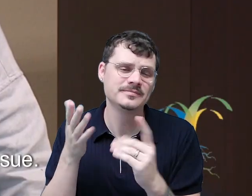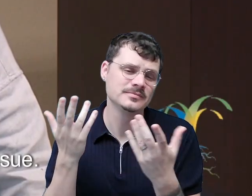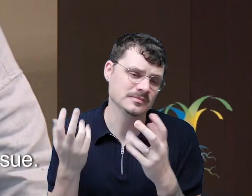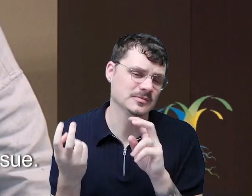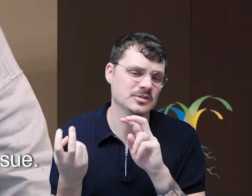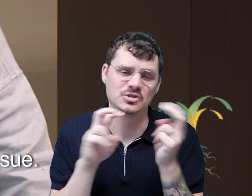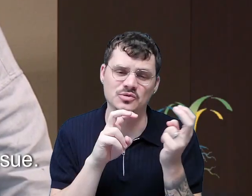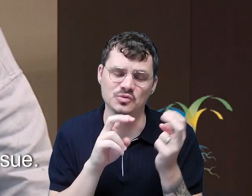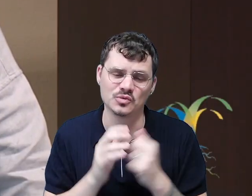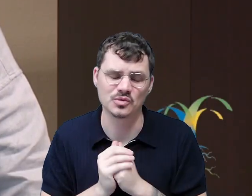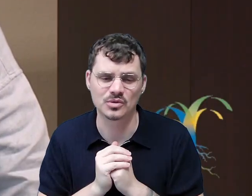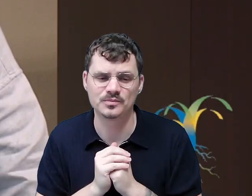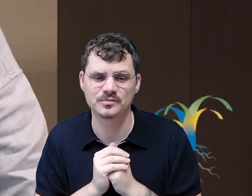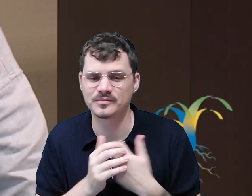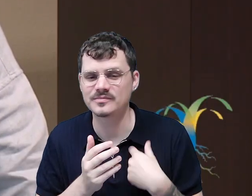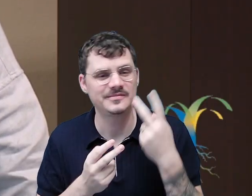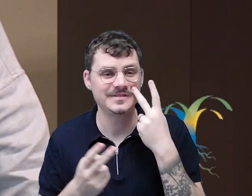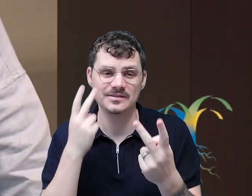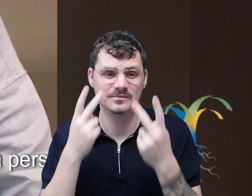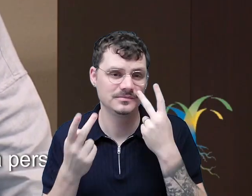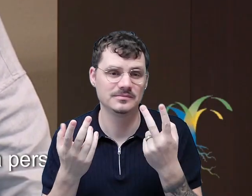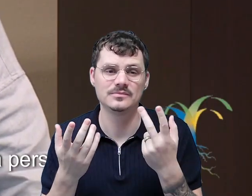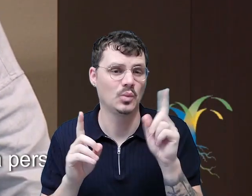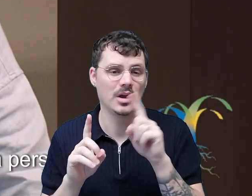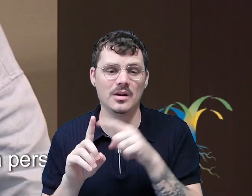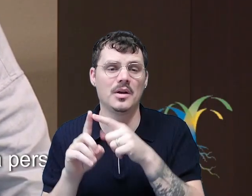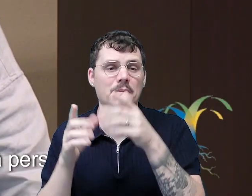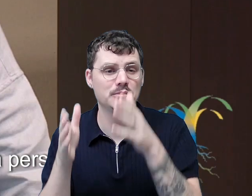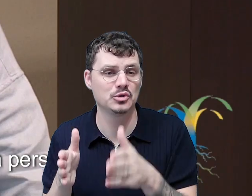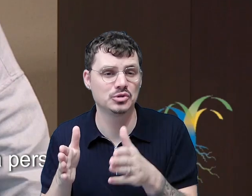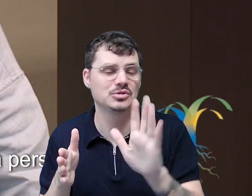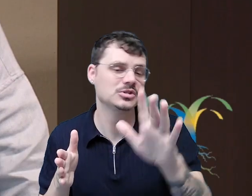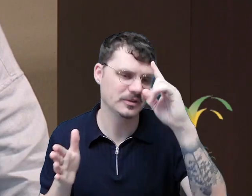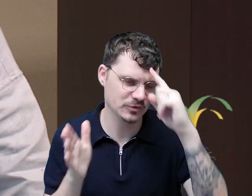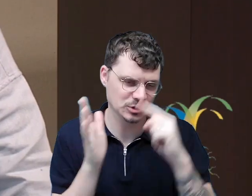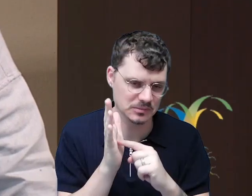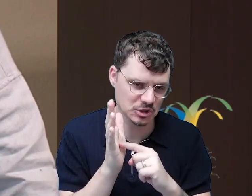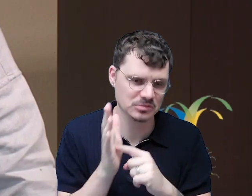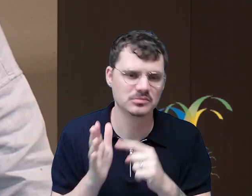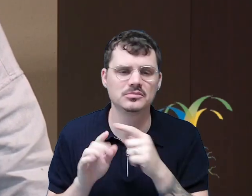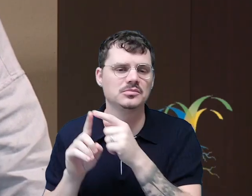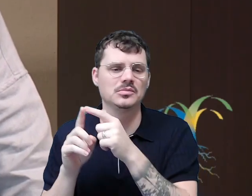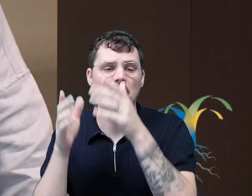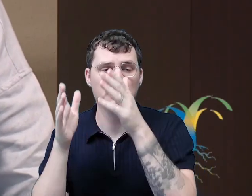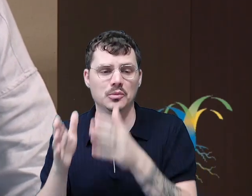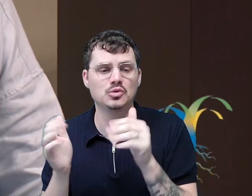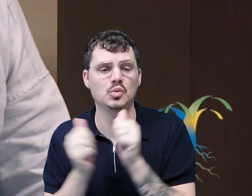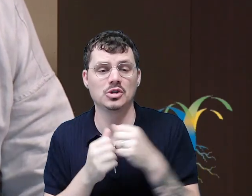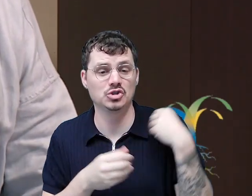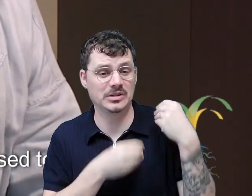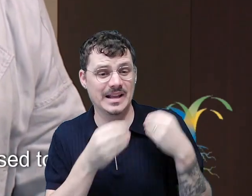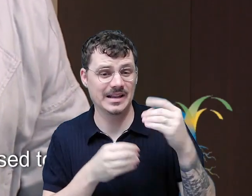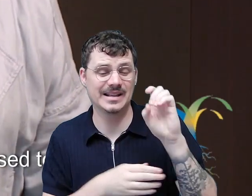Discrimination obviously is an issue. I've seen a number of times where a person, for example, a person